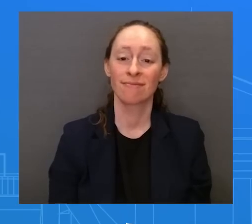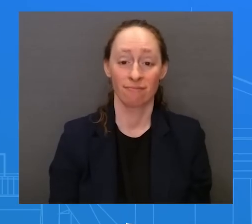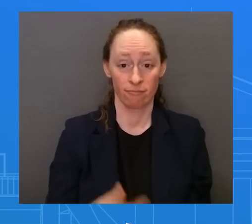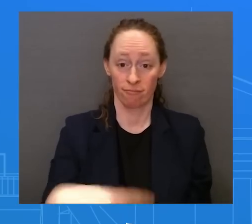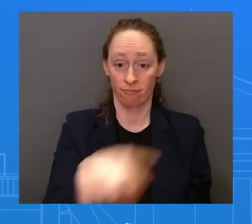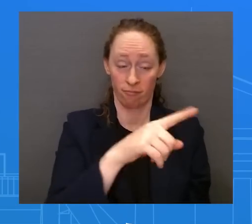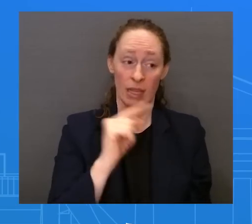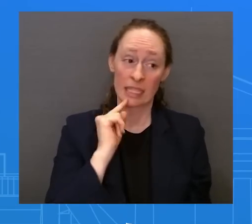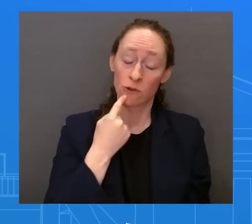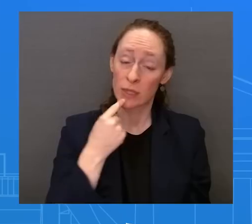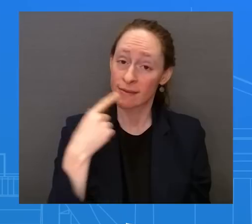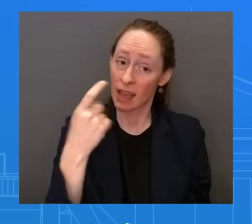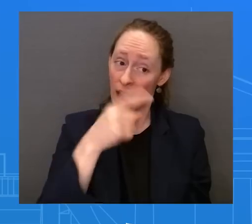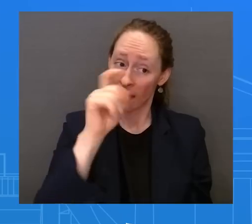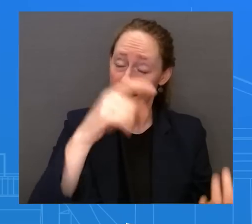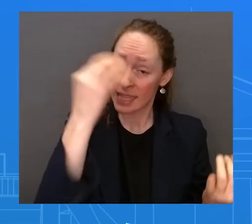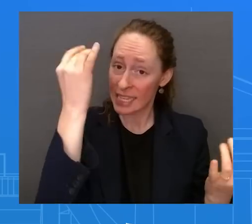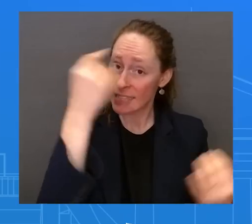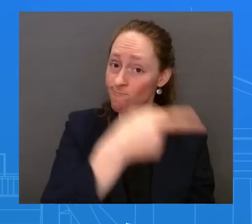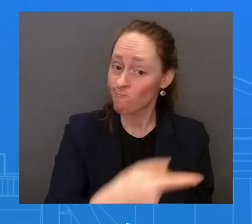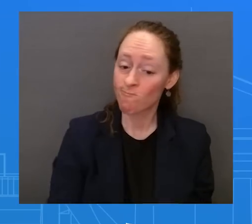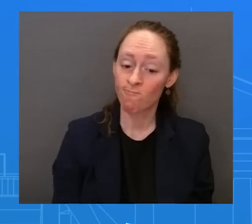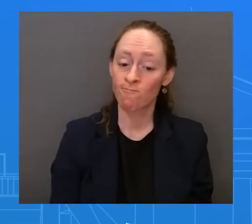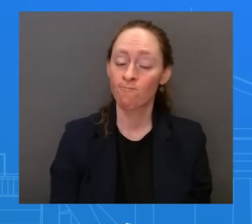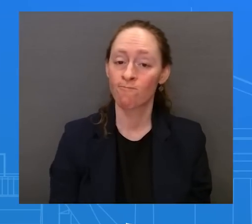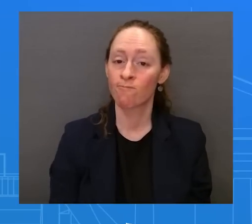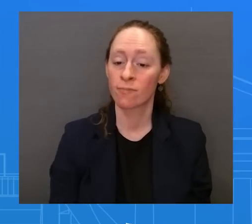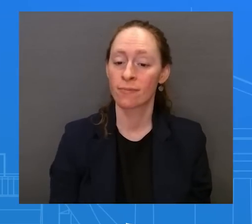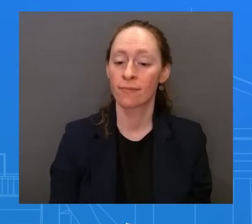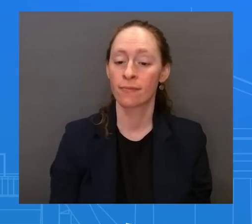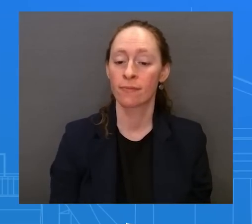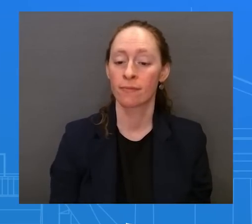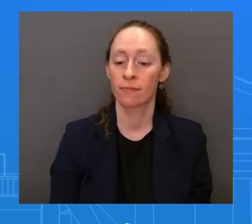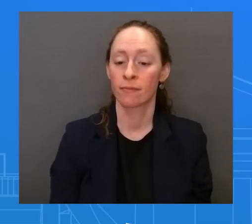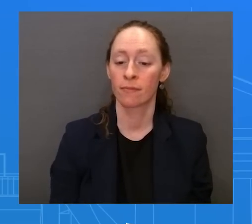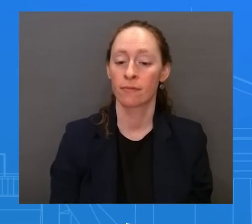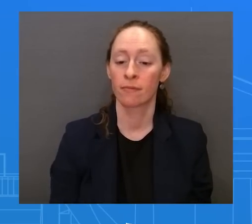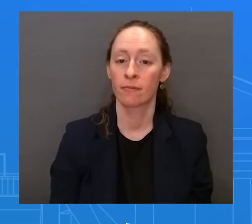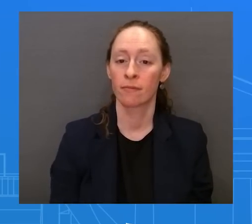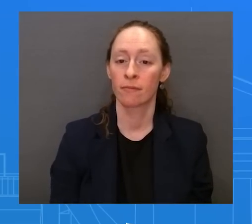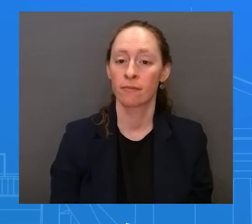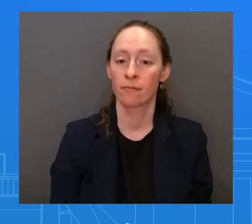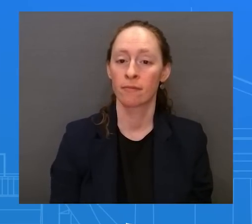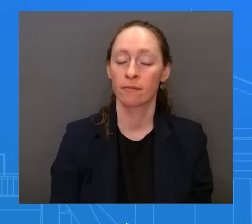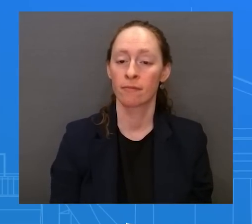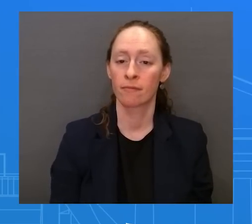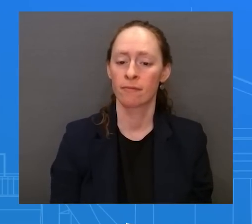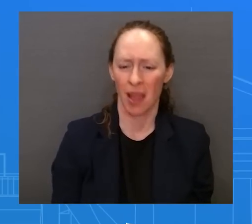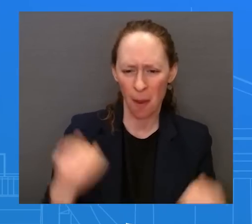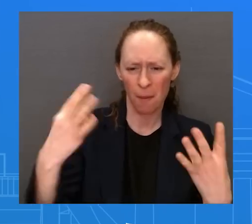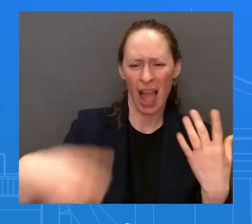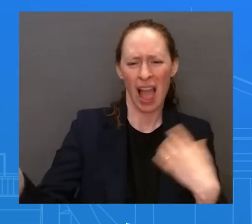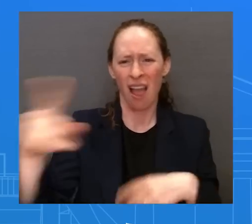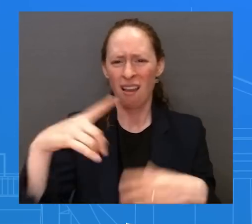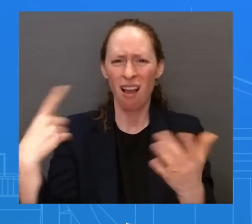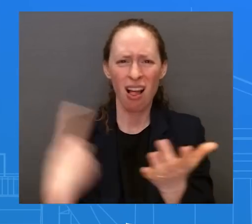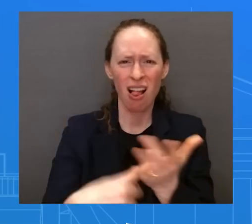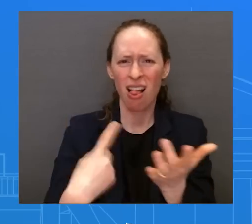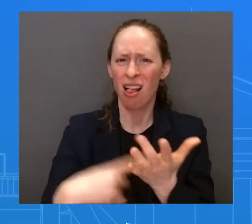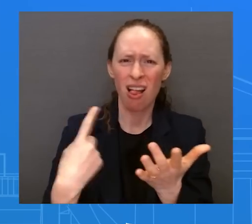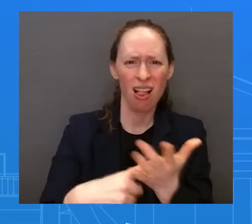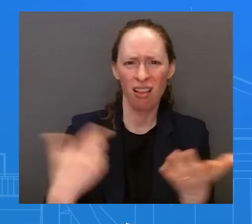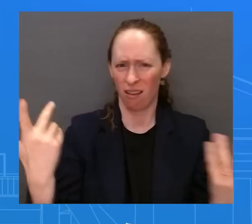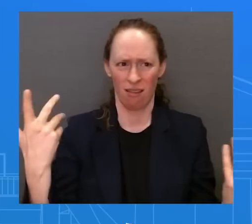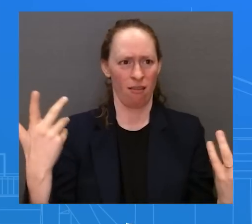I know we all have to write stories but I just want to ask you there's so many people in the country have been talking about it this came up in yesterday's briefing LSU that the team